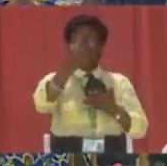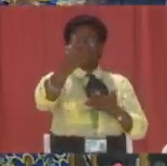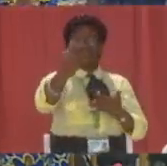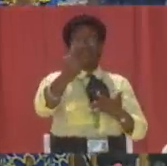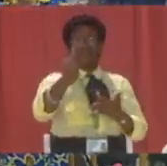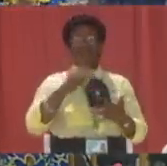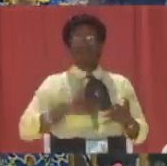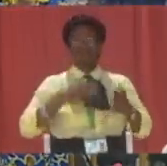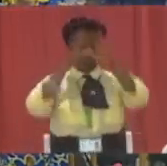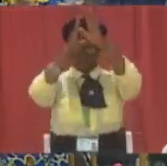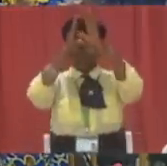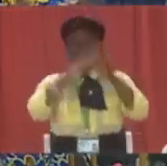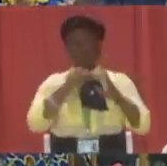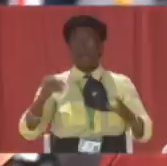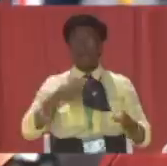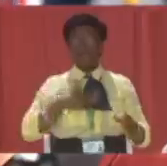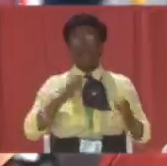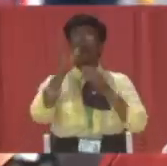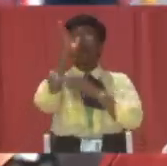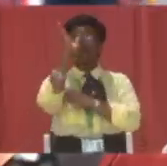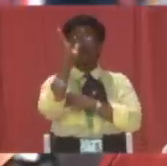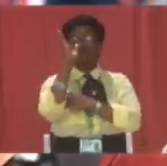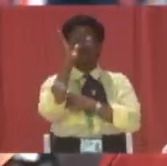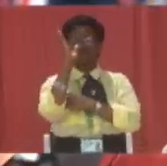My Father, my God,